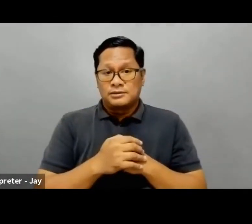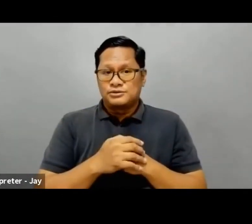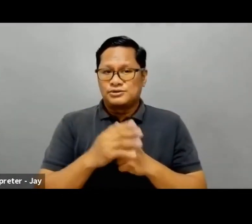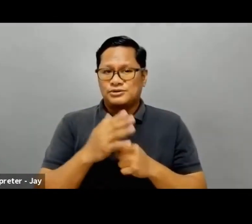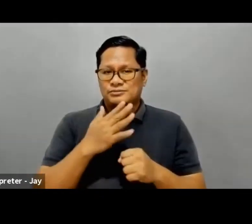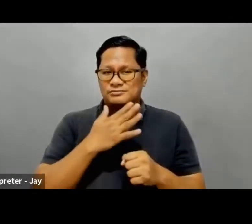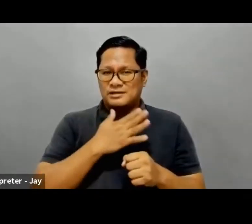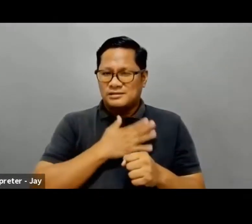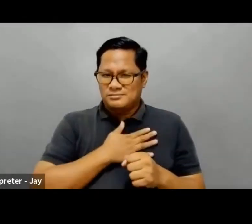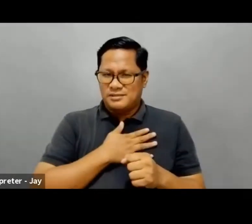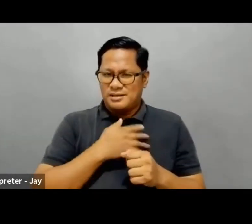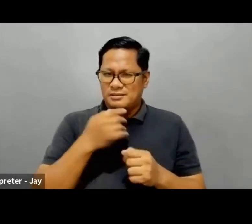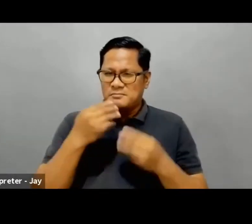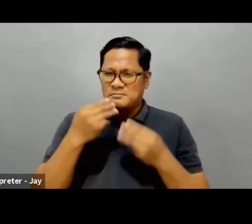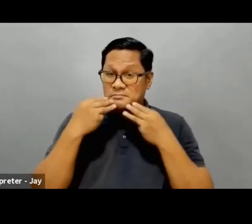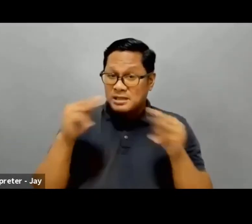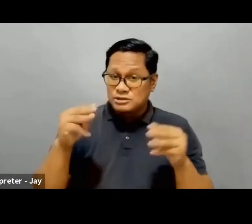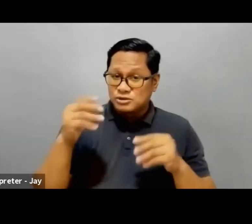interpretation here.